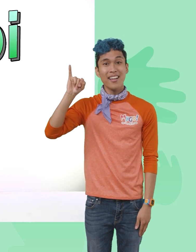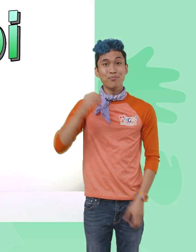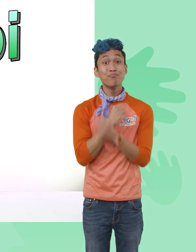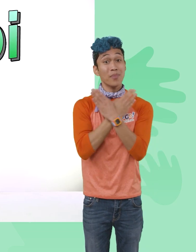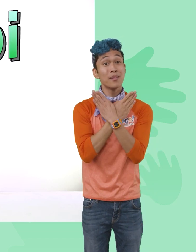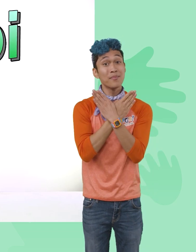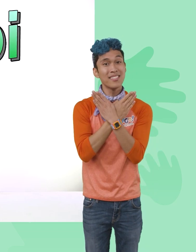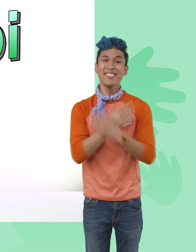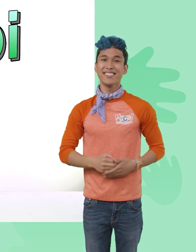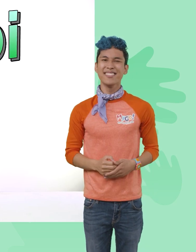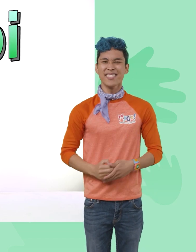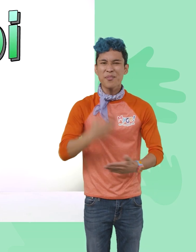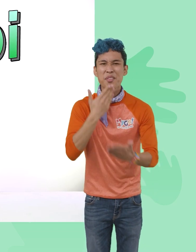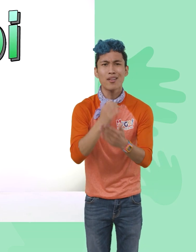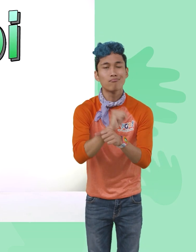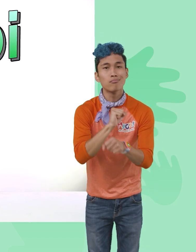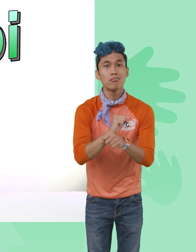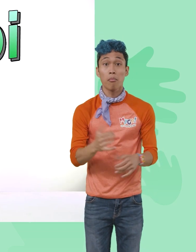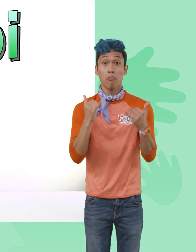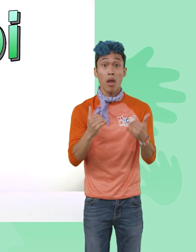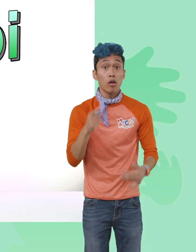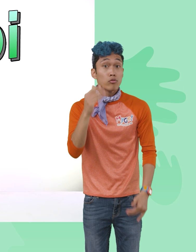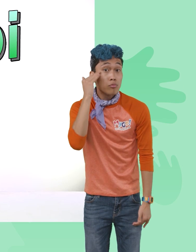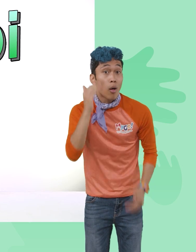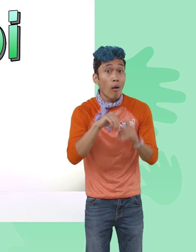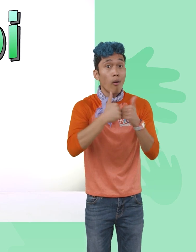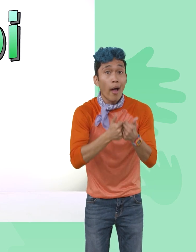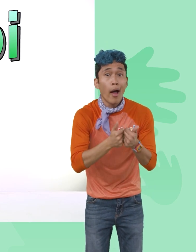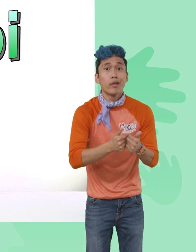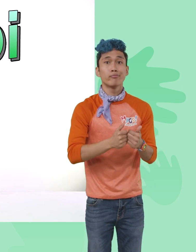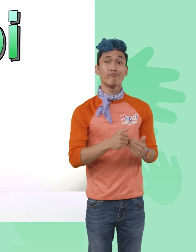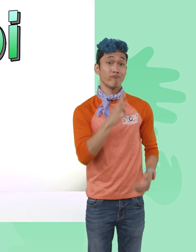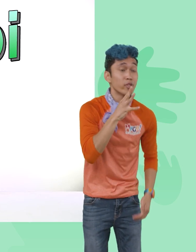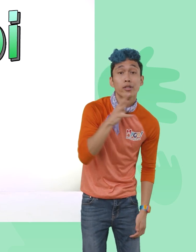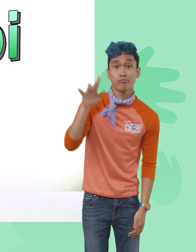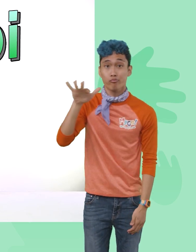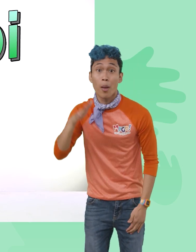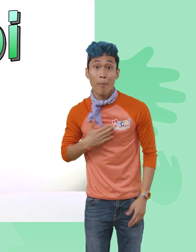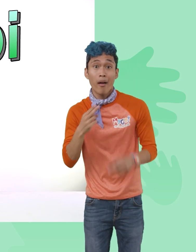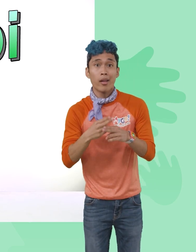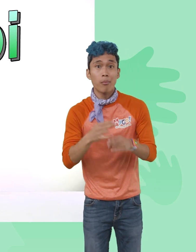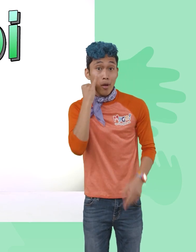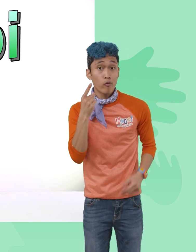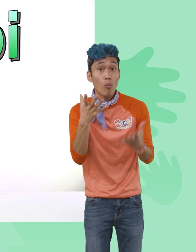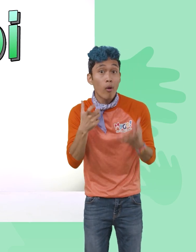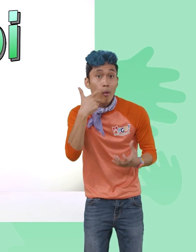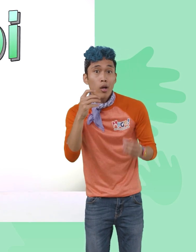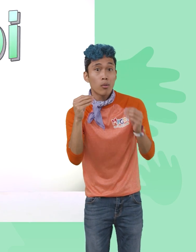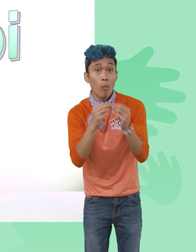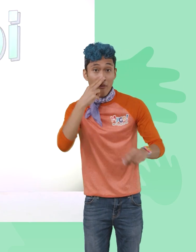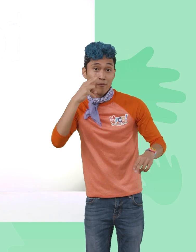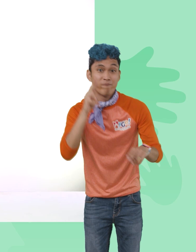B-L-I-P-P-I. Blippi. Good job. Now you know how to say and spell my name. If you want to see more of